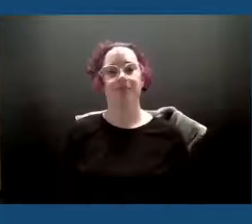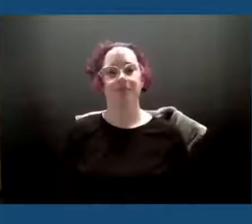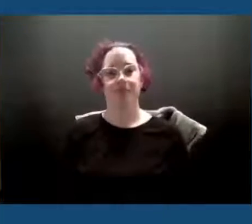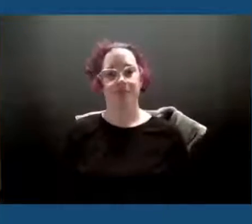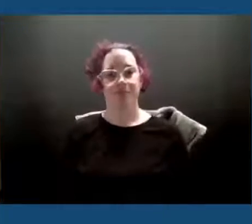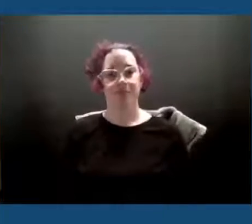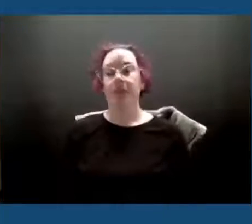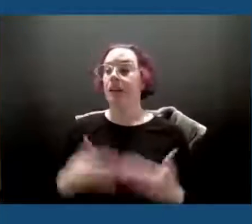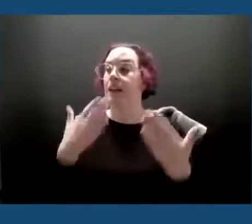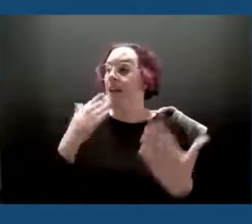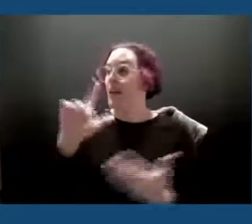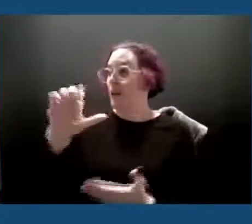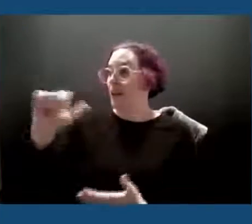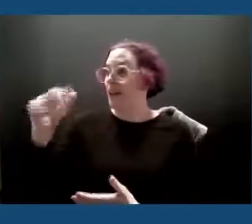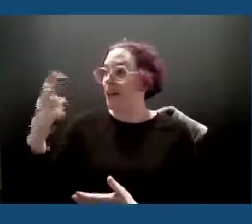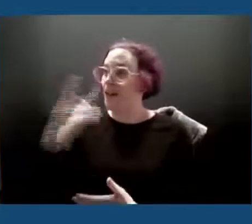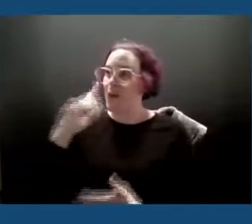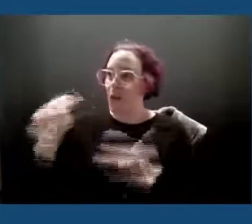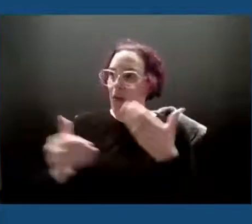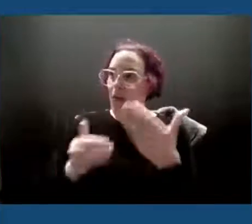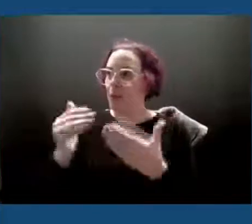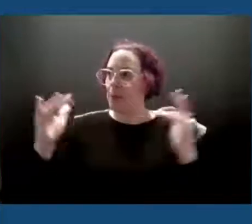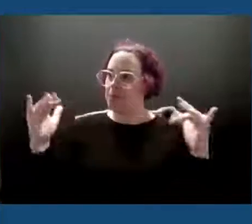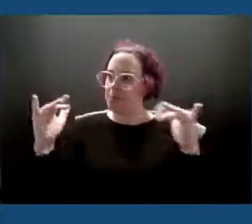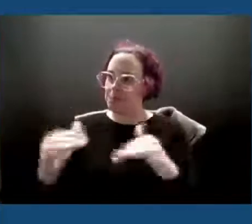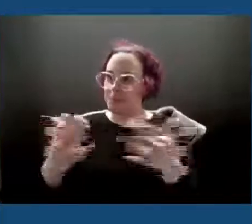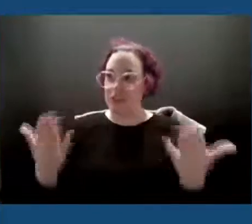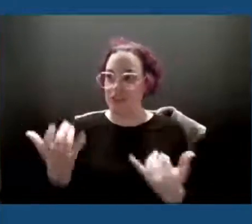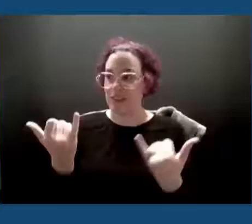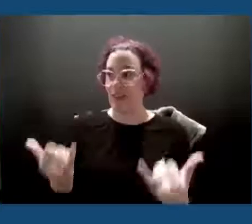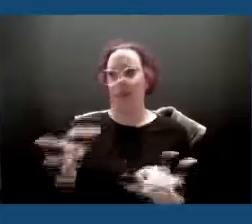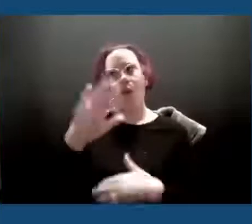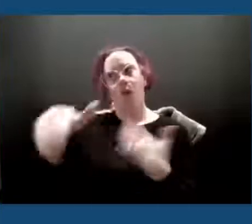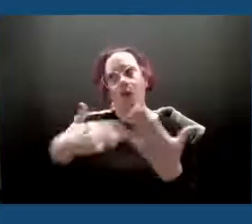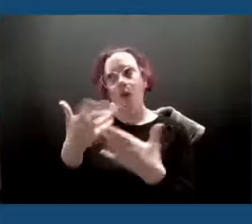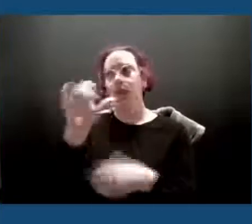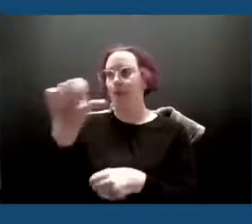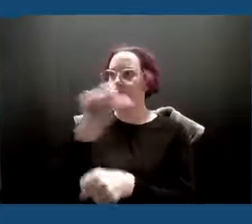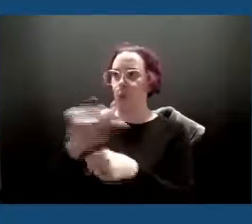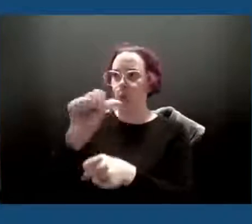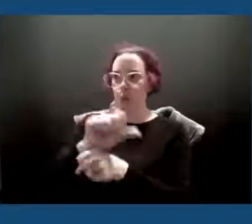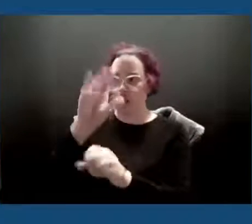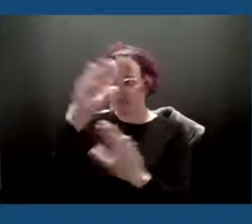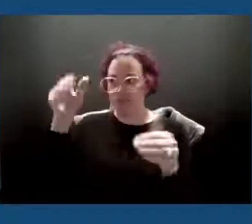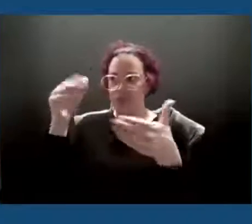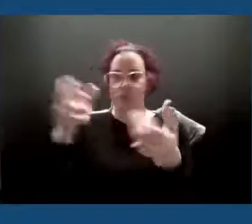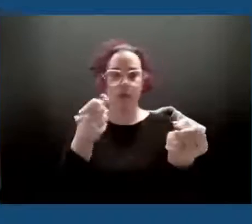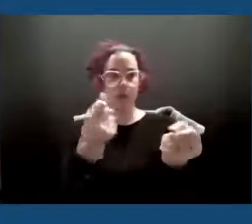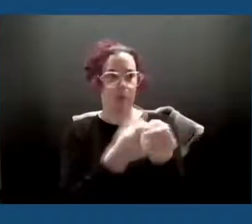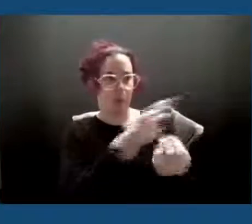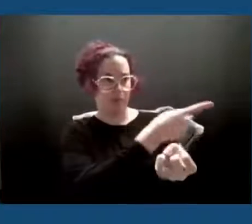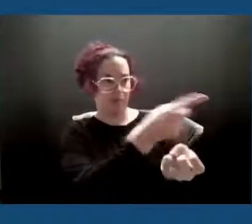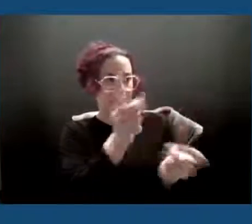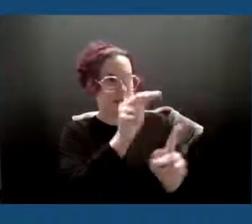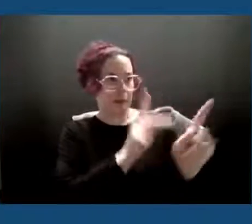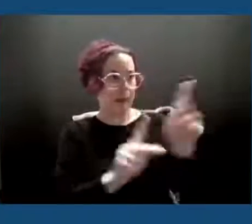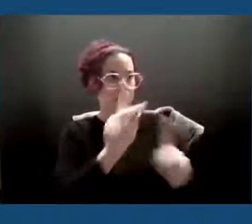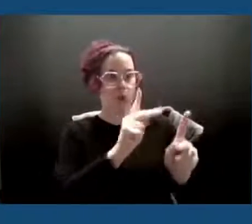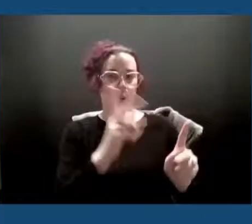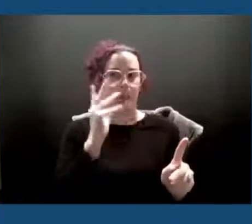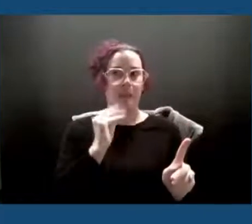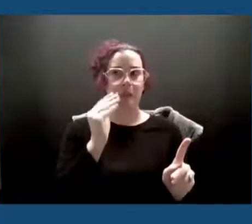Thank you, Leah, for welcoming us here and for all the work you're doing on behalf of people who sometimes see the darker side of